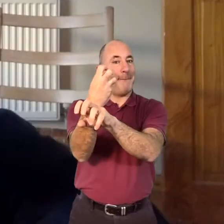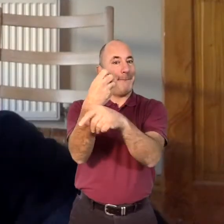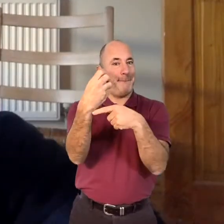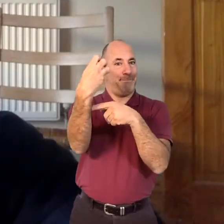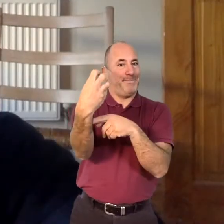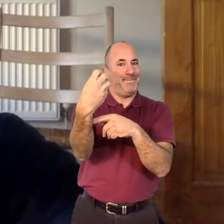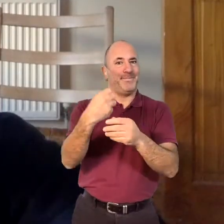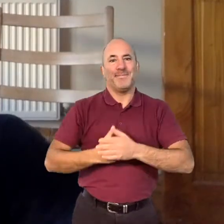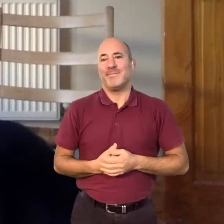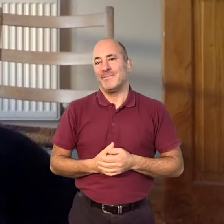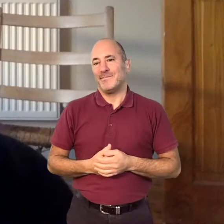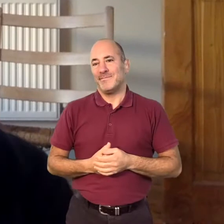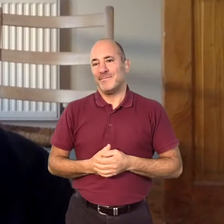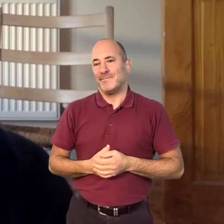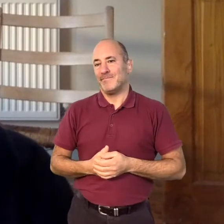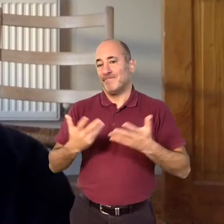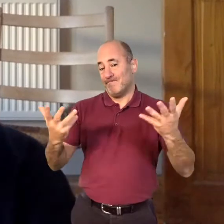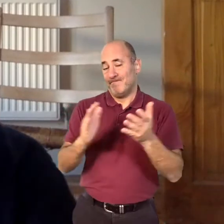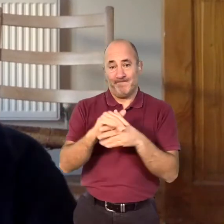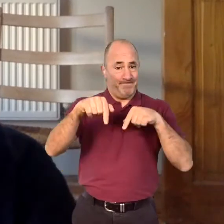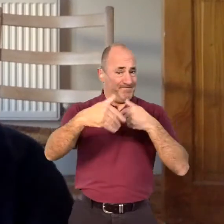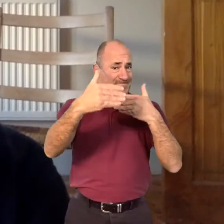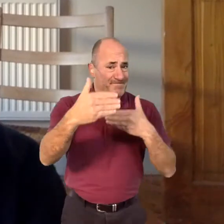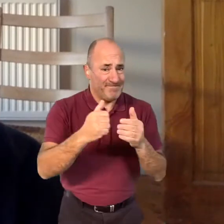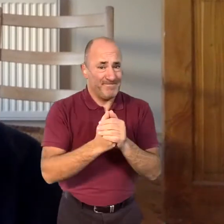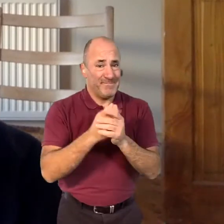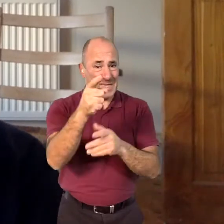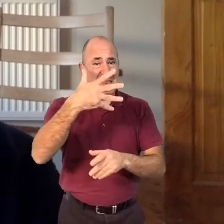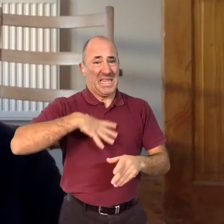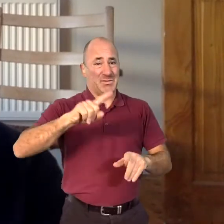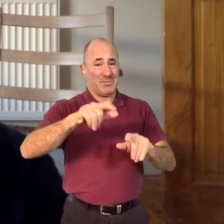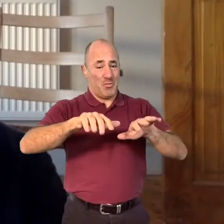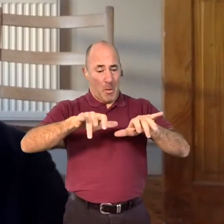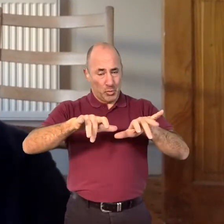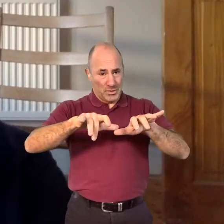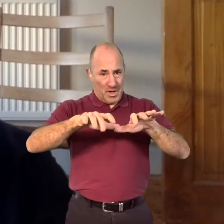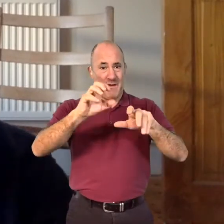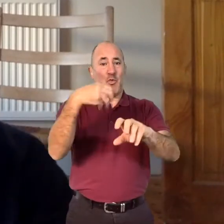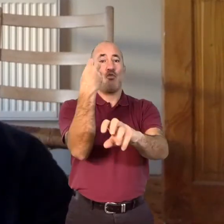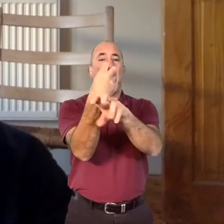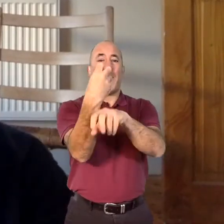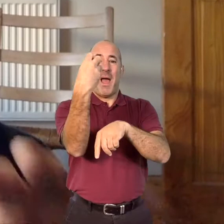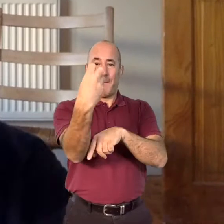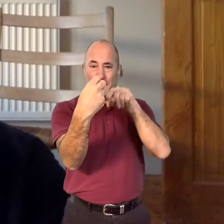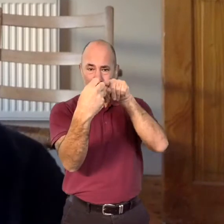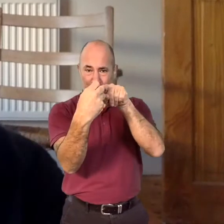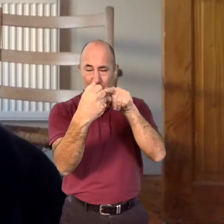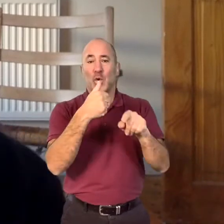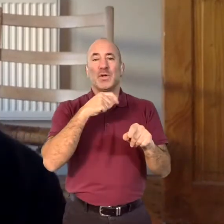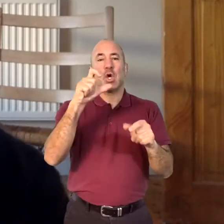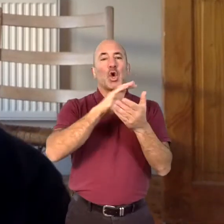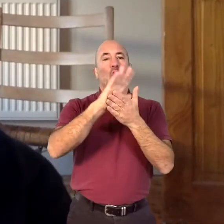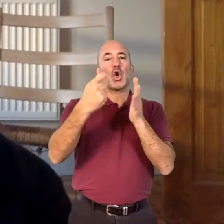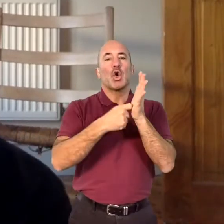webcams. And so for this session, you will need a computer that has a webcam on